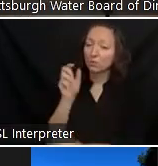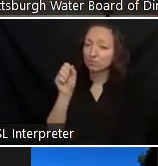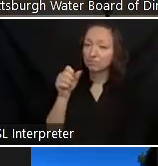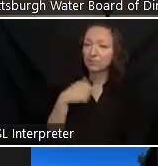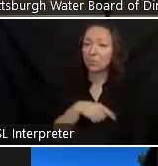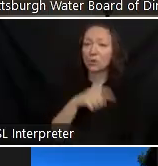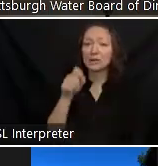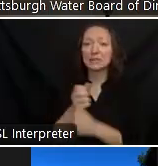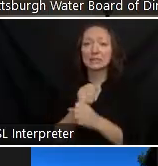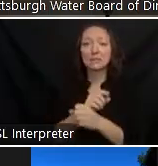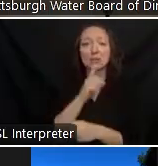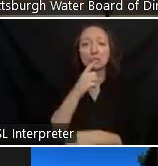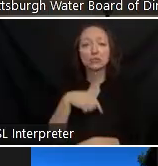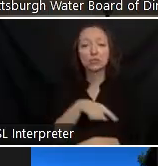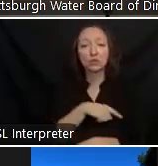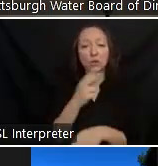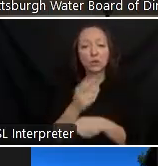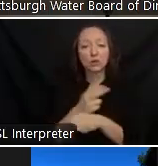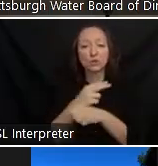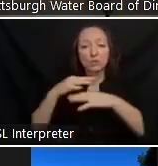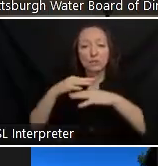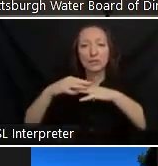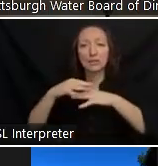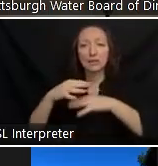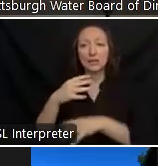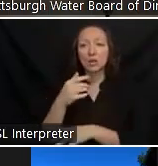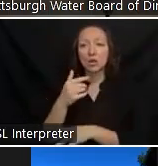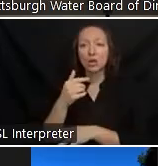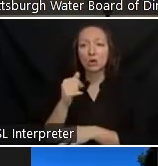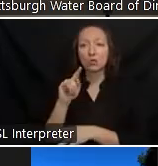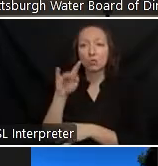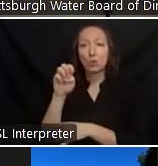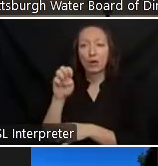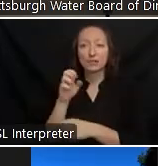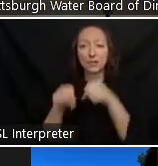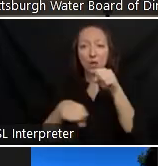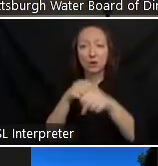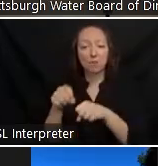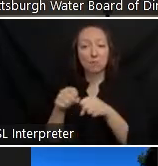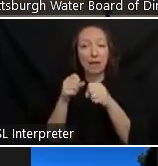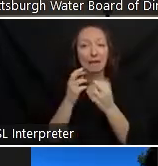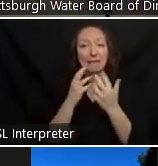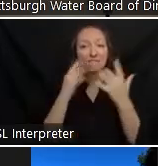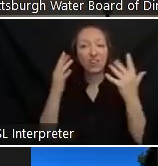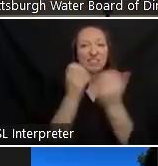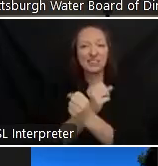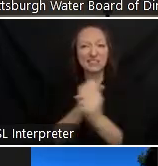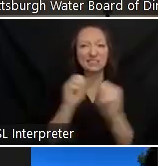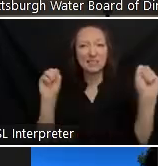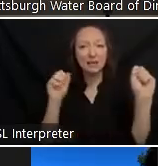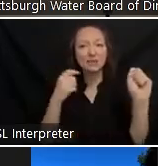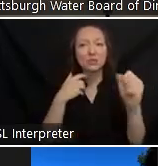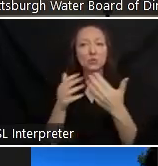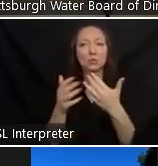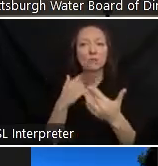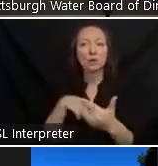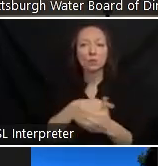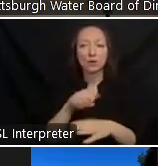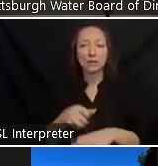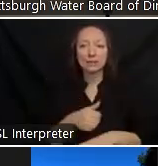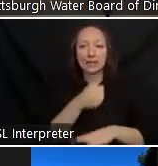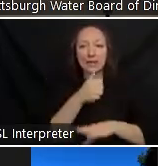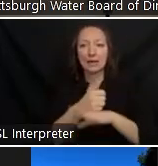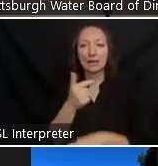we are using grades that are bike friendly and they are designated as such. So when we install new ones, we are installing them to make sure